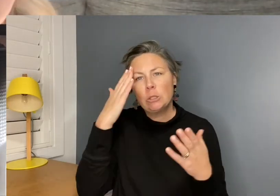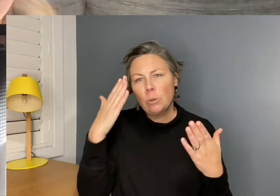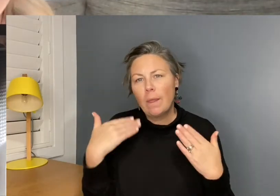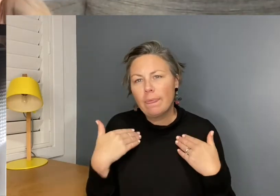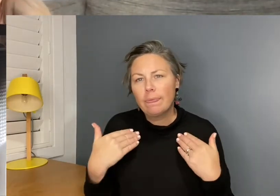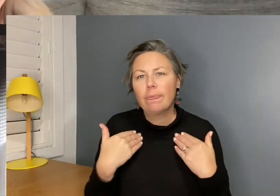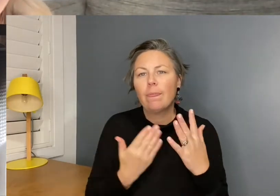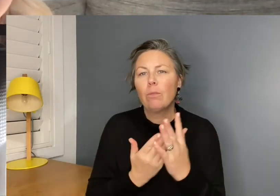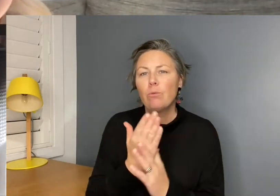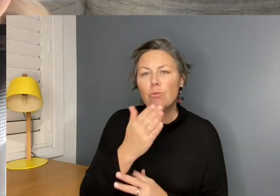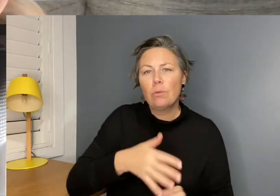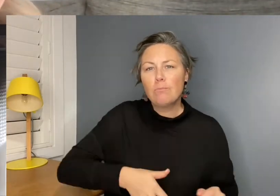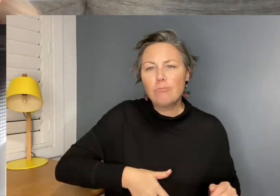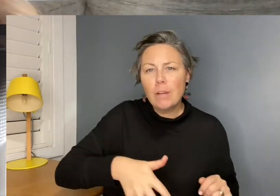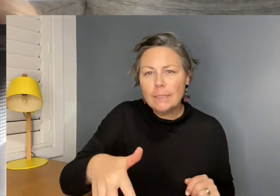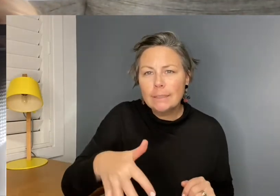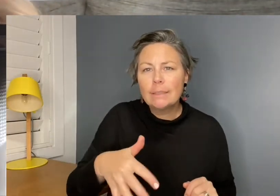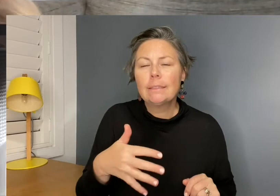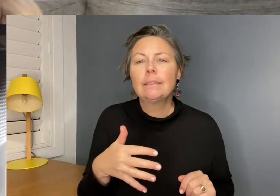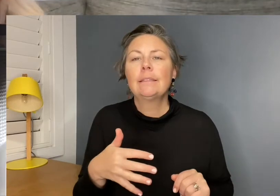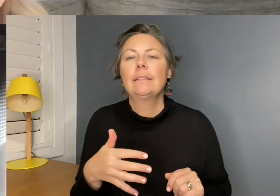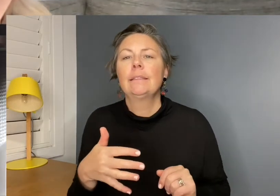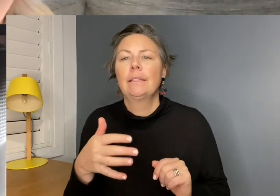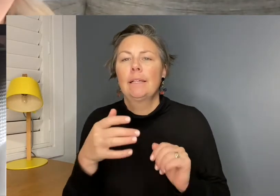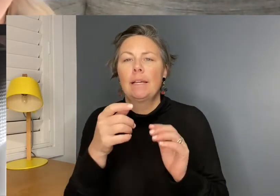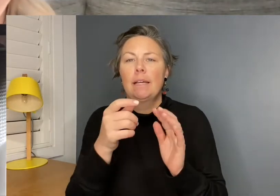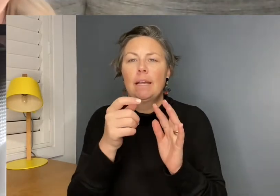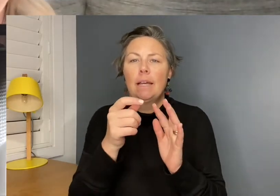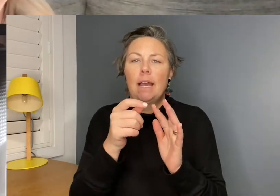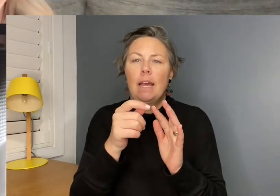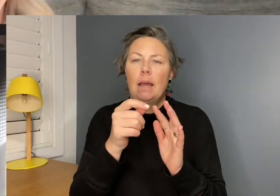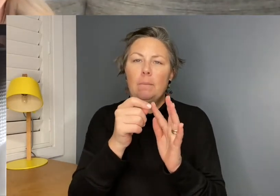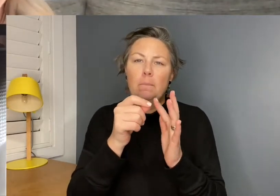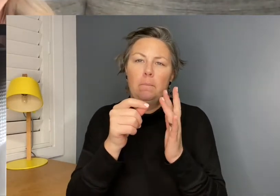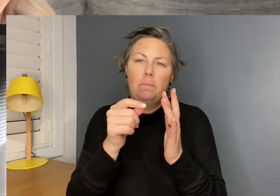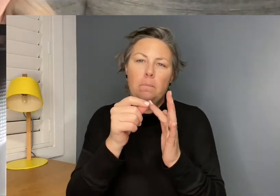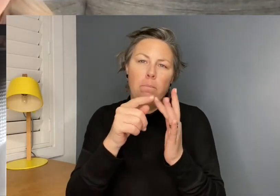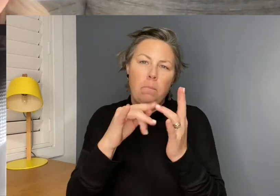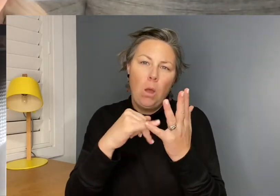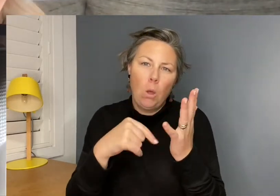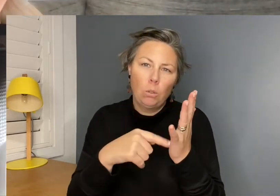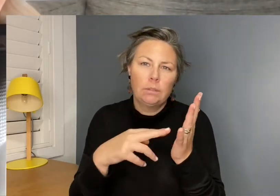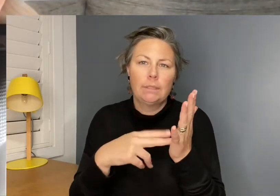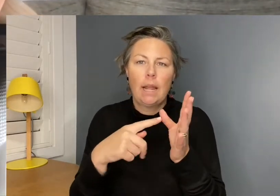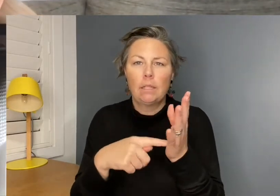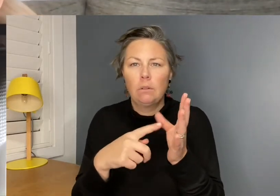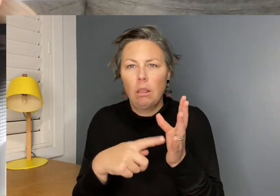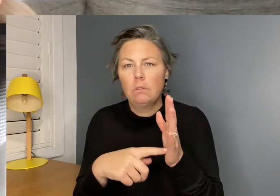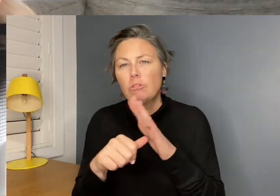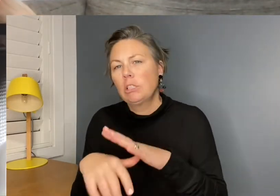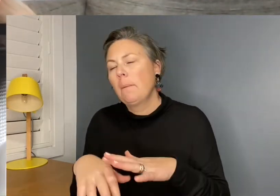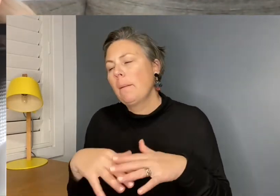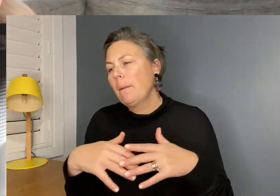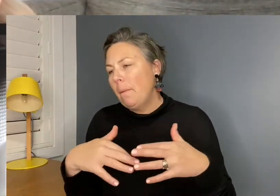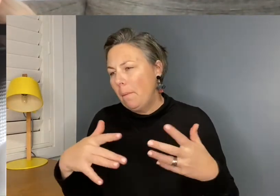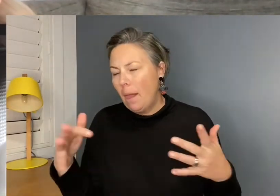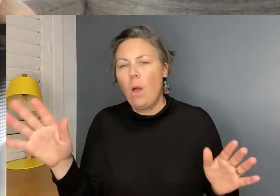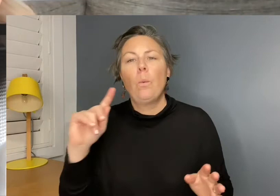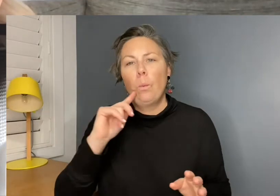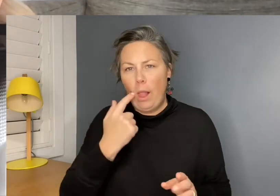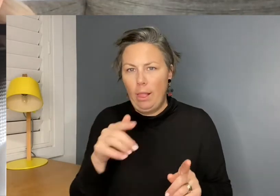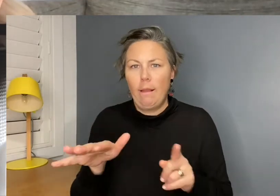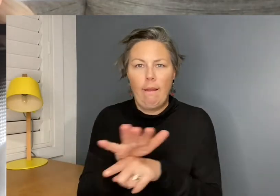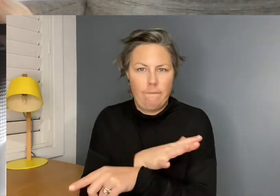mental health during pregnancy, postnatally, all of that. But right now, I think it's a good time